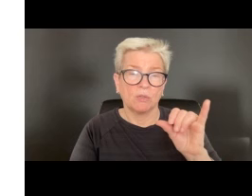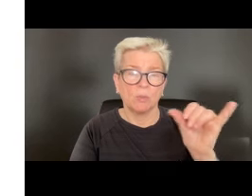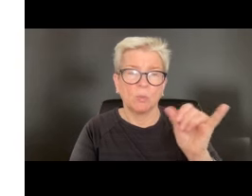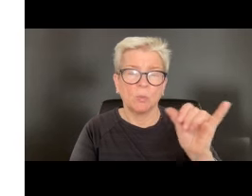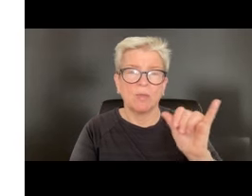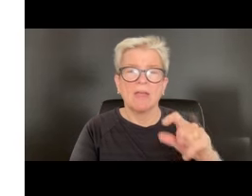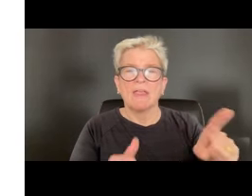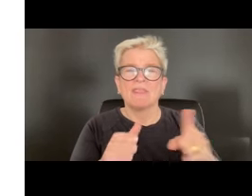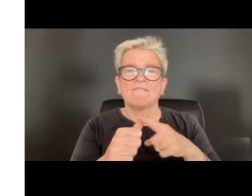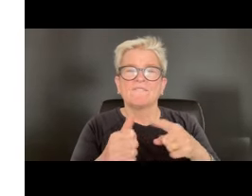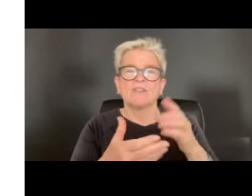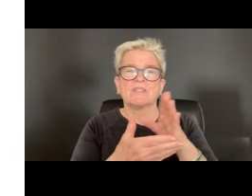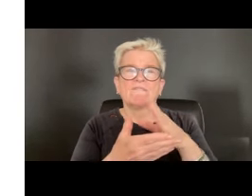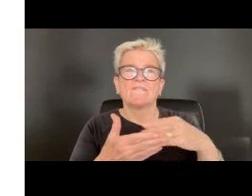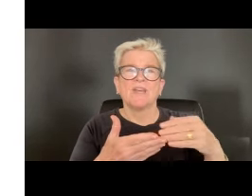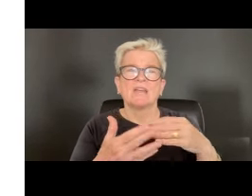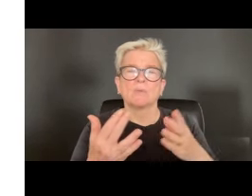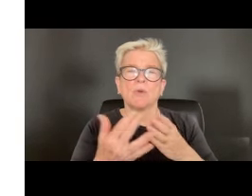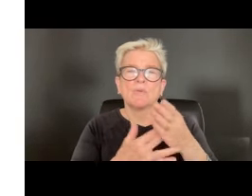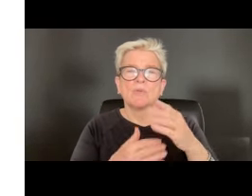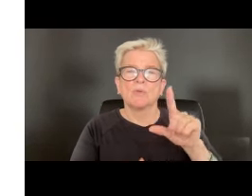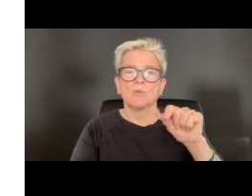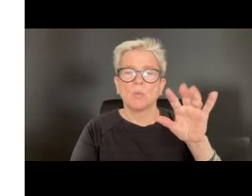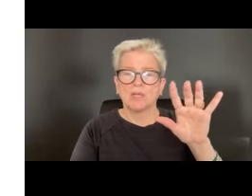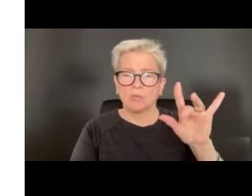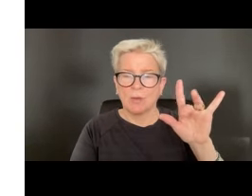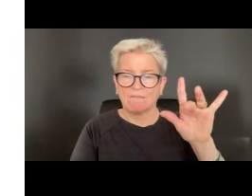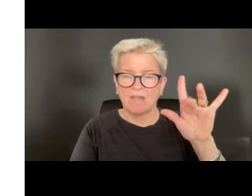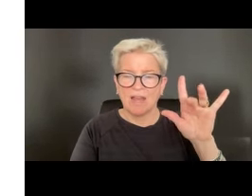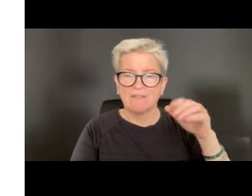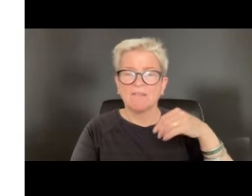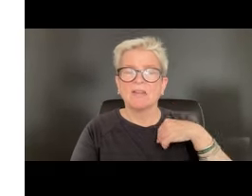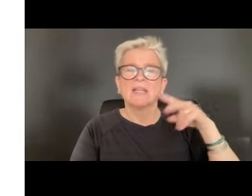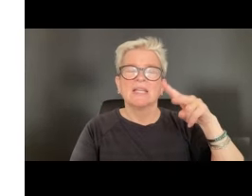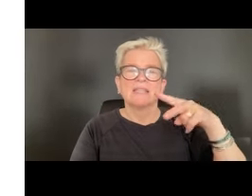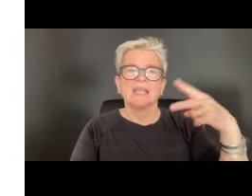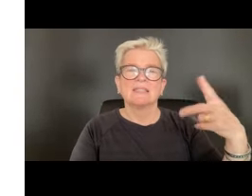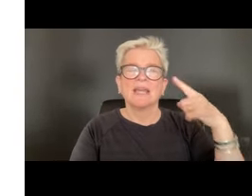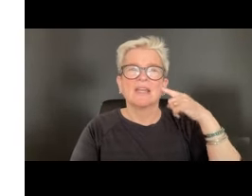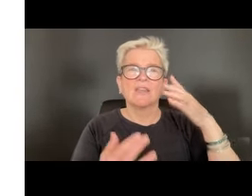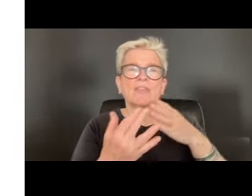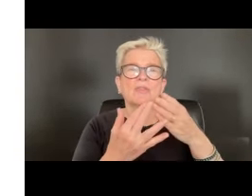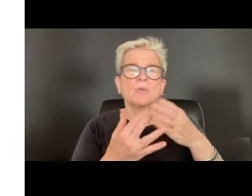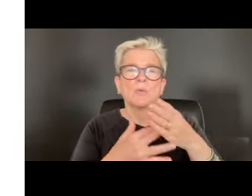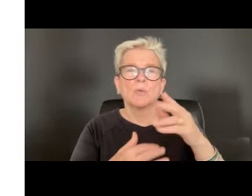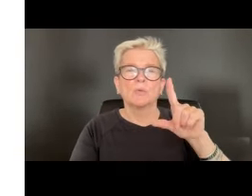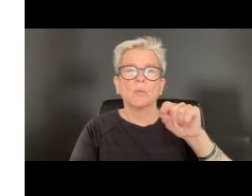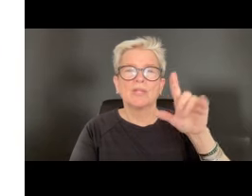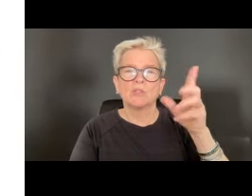will be going through 2025, and the second phase through 2026 and probably into 2027.